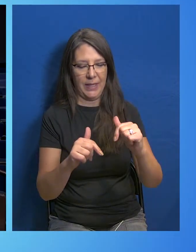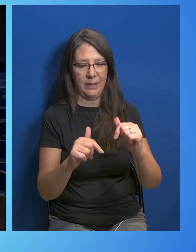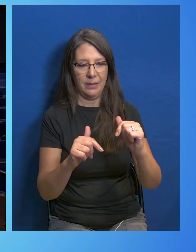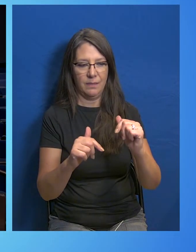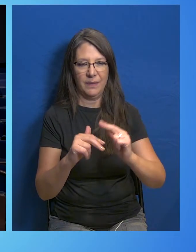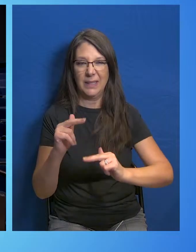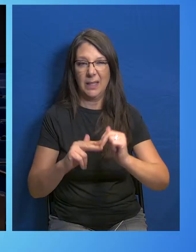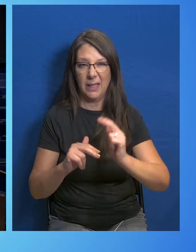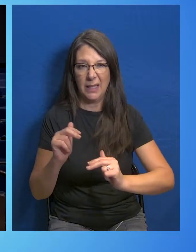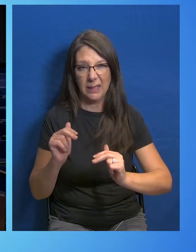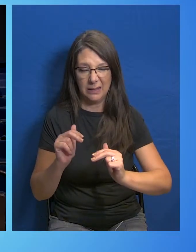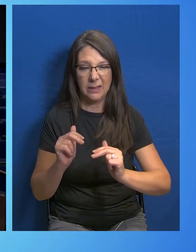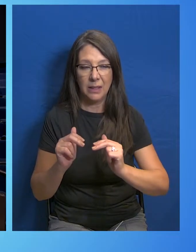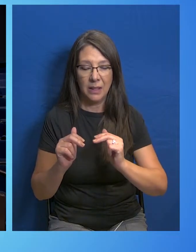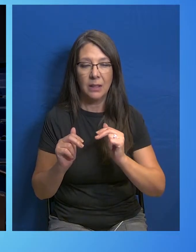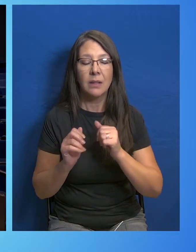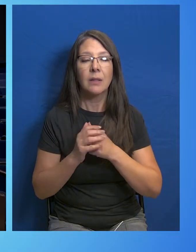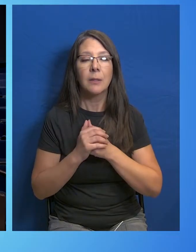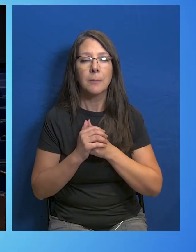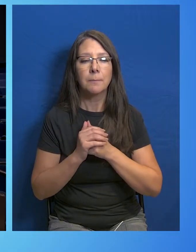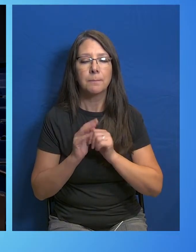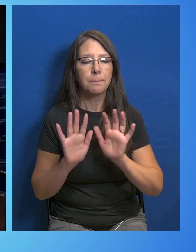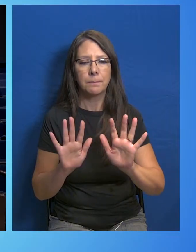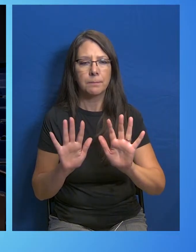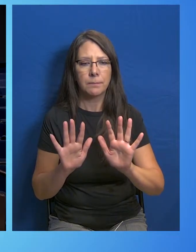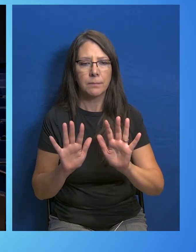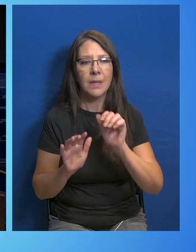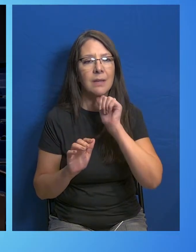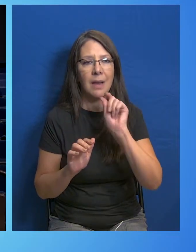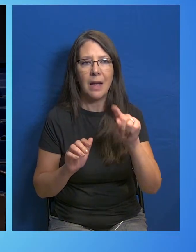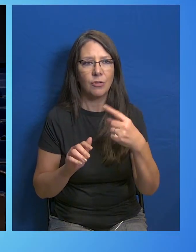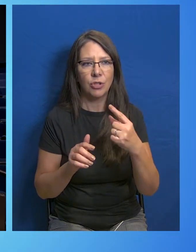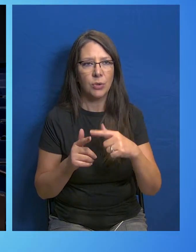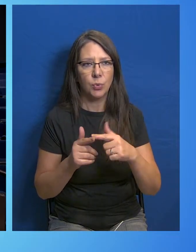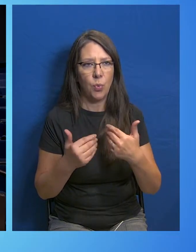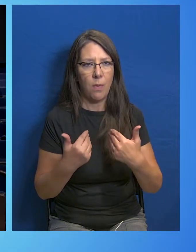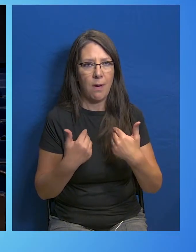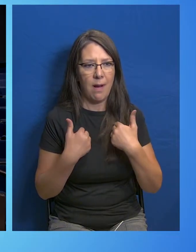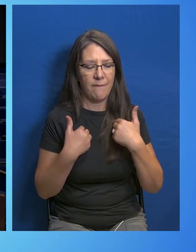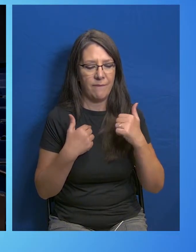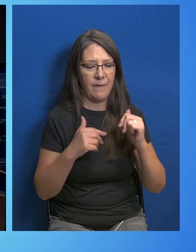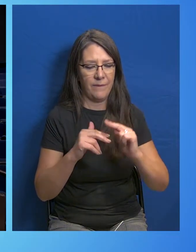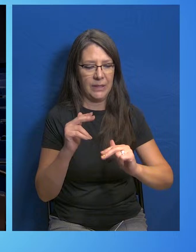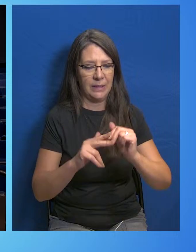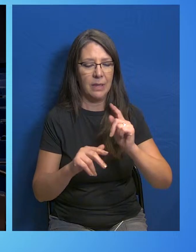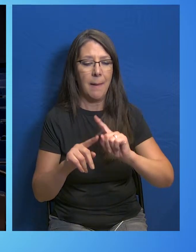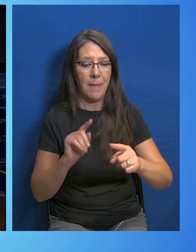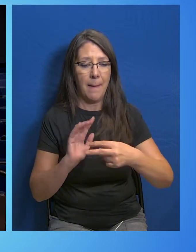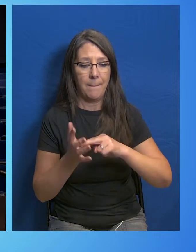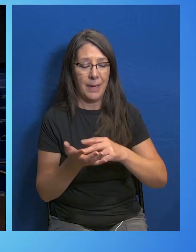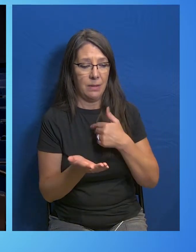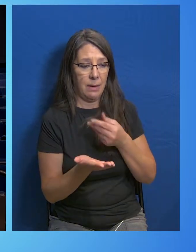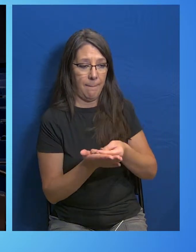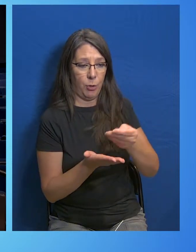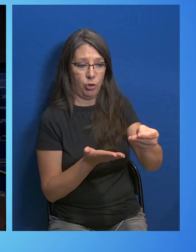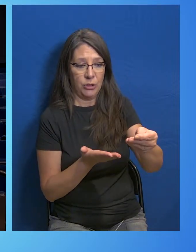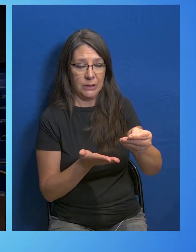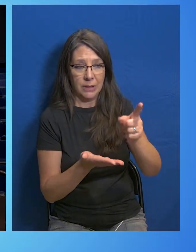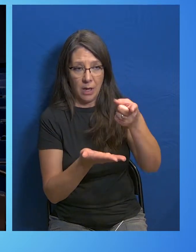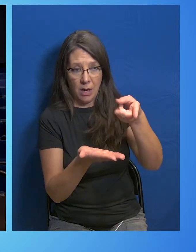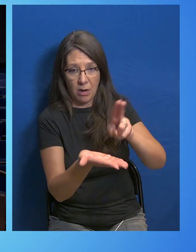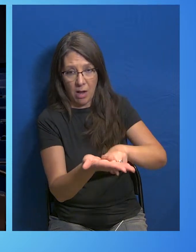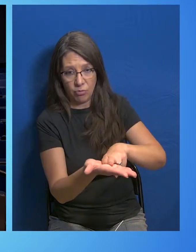acquire facilities, not just acquire, but acquire by purchase, contract,